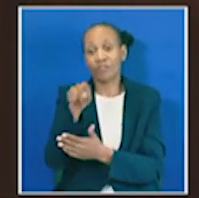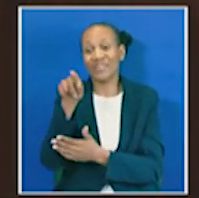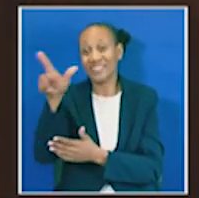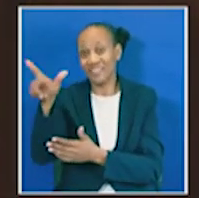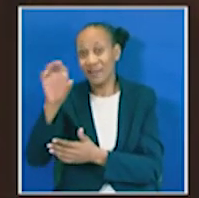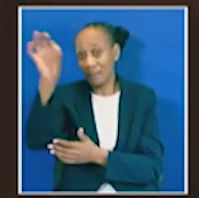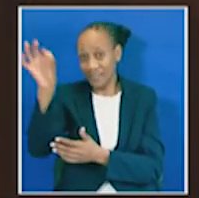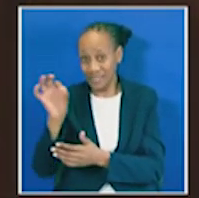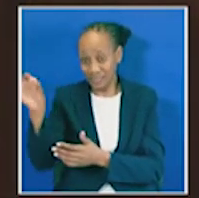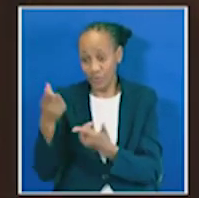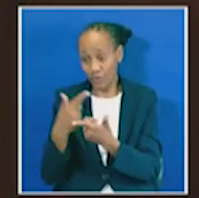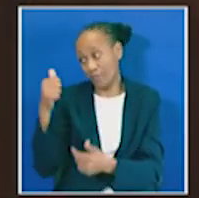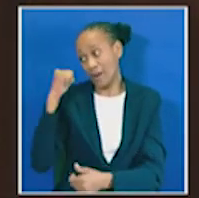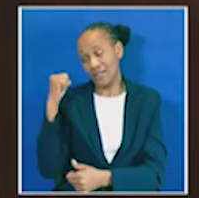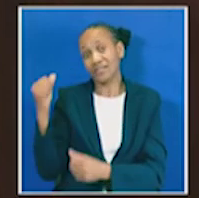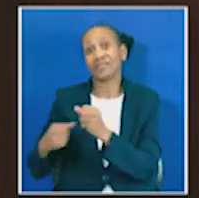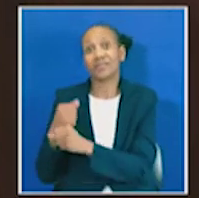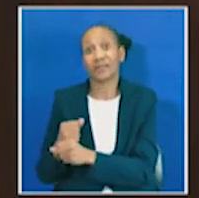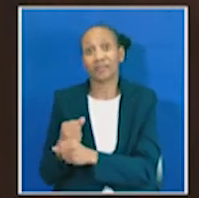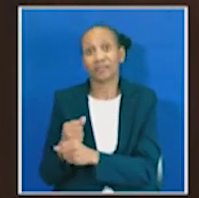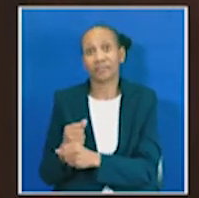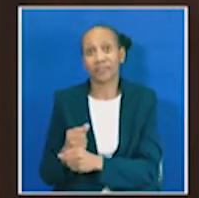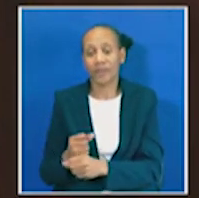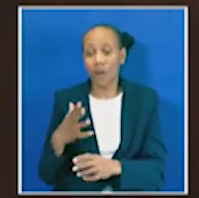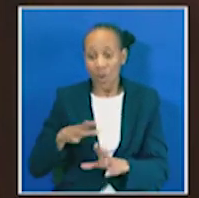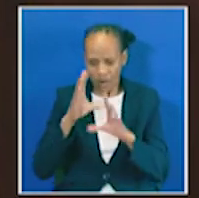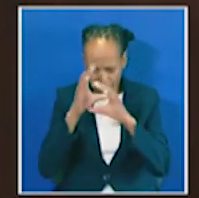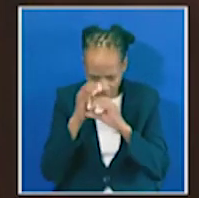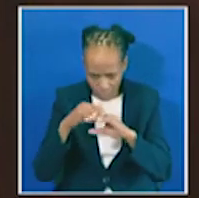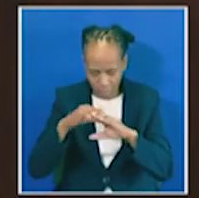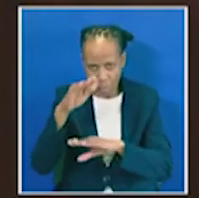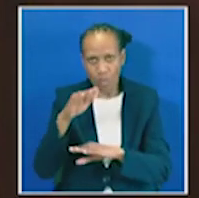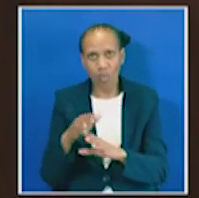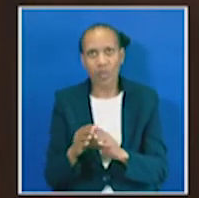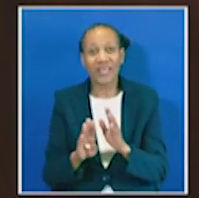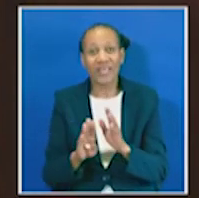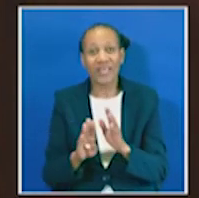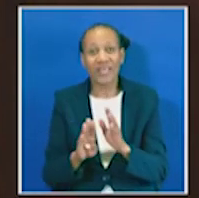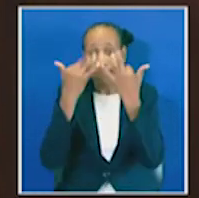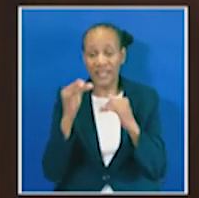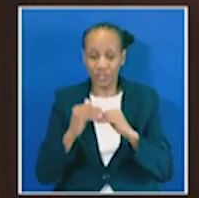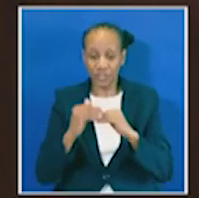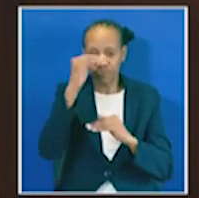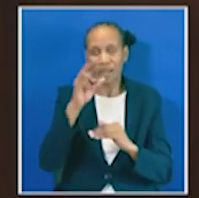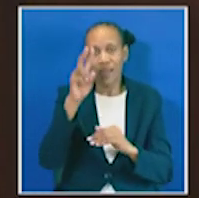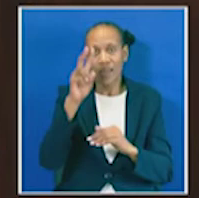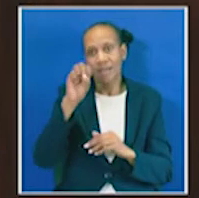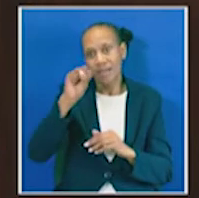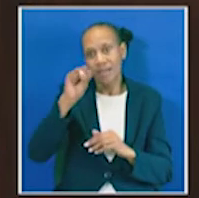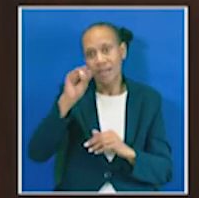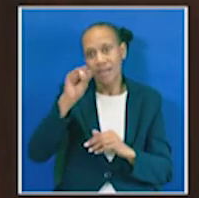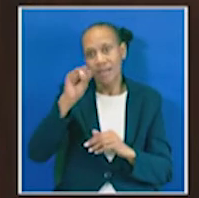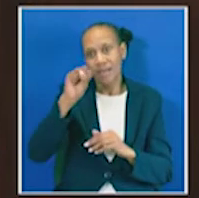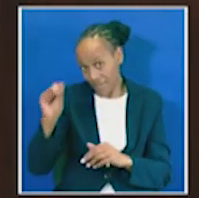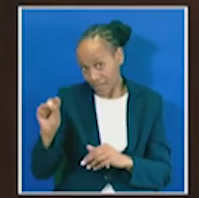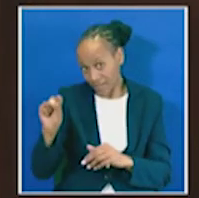in real terms from last year. And let me just focus on the steep increase of NSFAS funding for loans